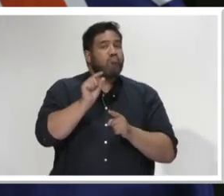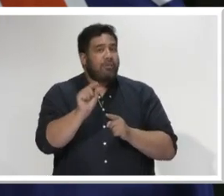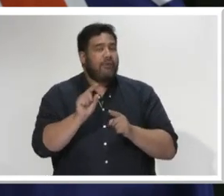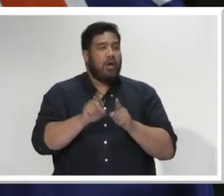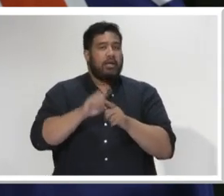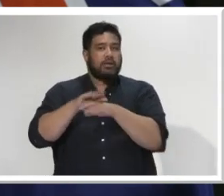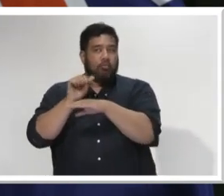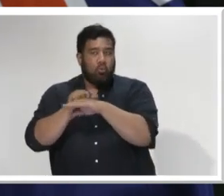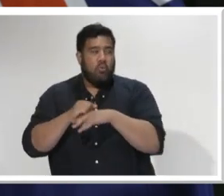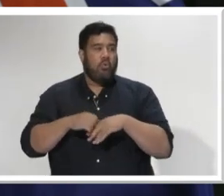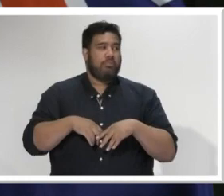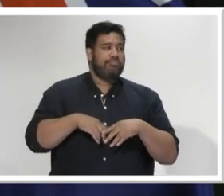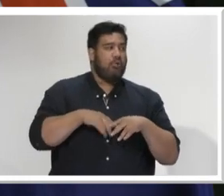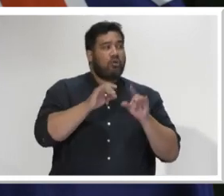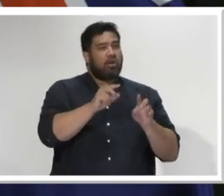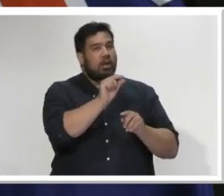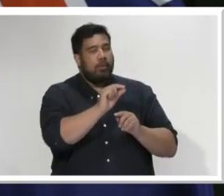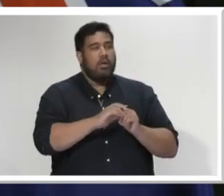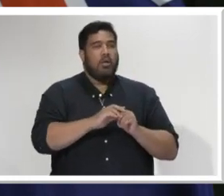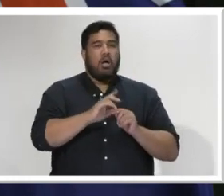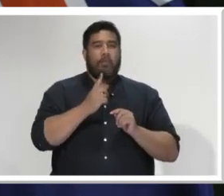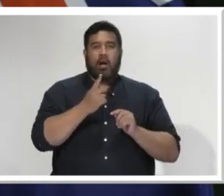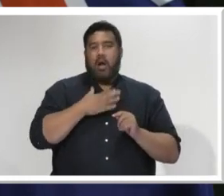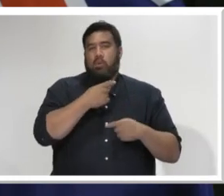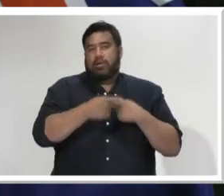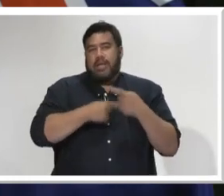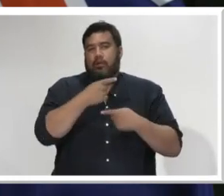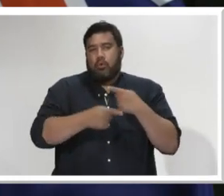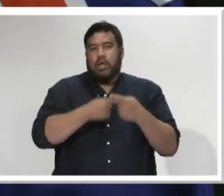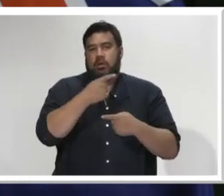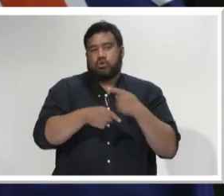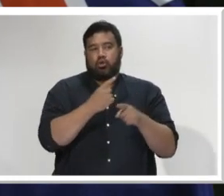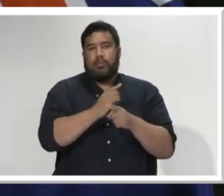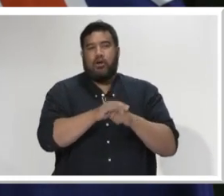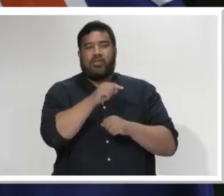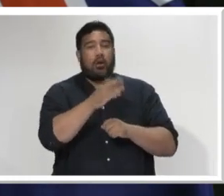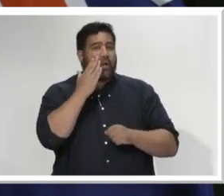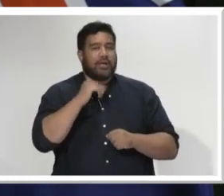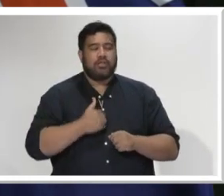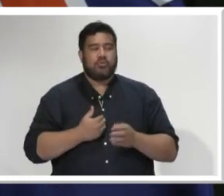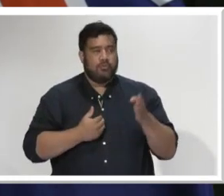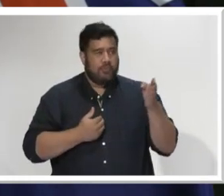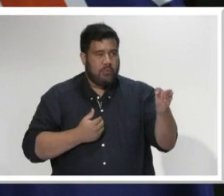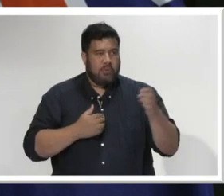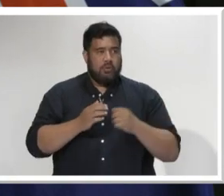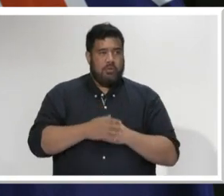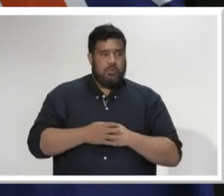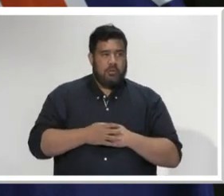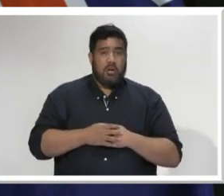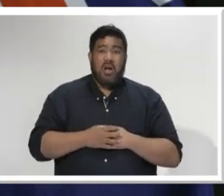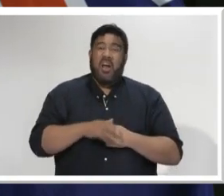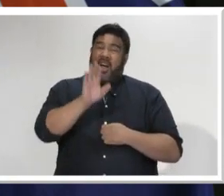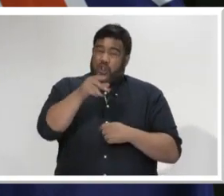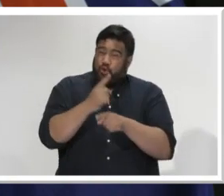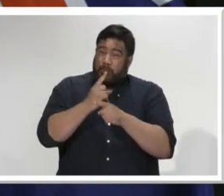be a part of my ongoing agenda with PM Morrison. So you have any parents who are going to hear that schools are open and go, it's been a long 4 weeks, I'm going to send